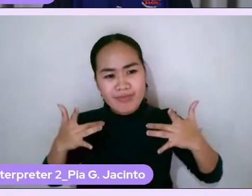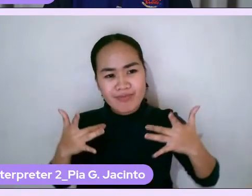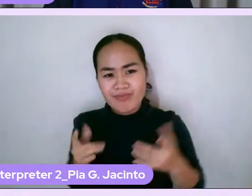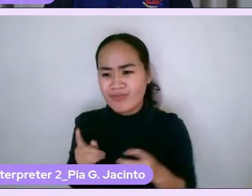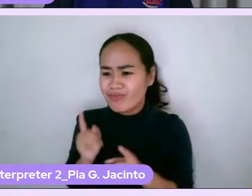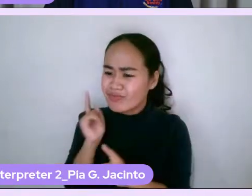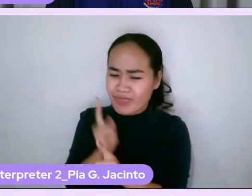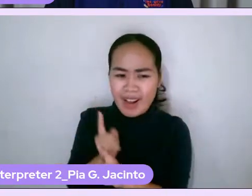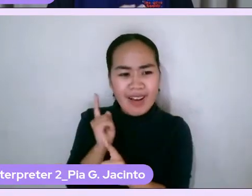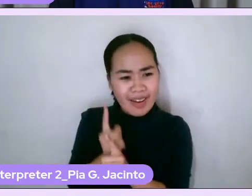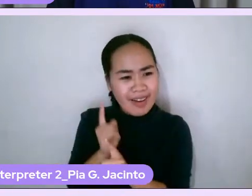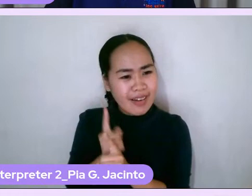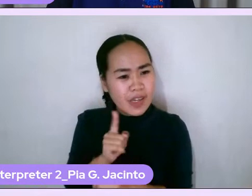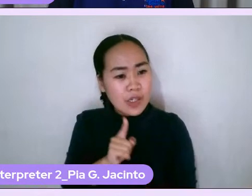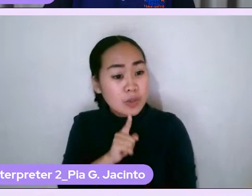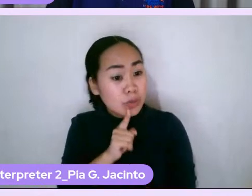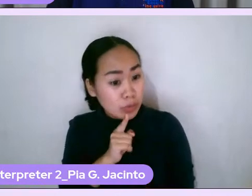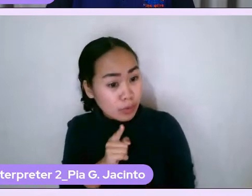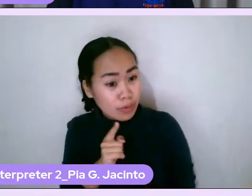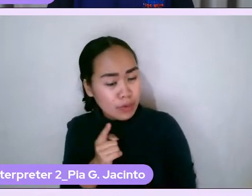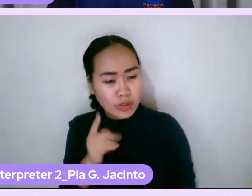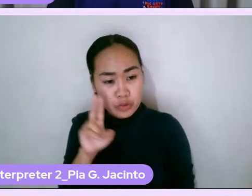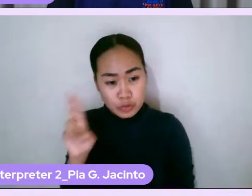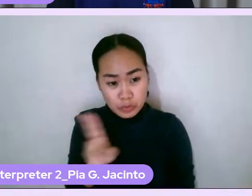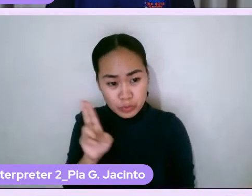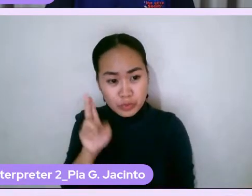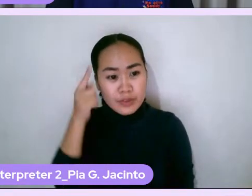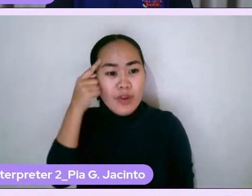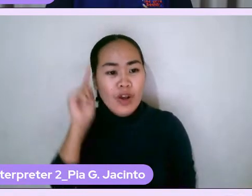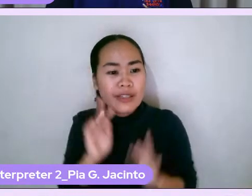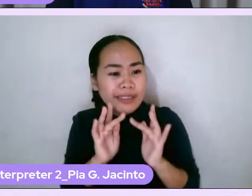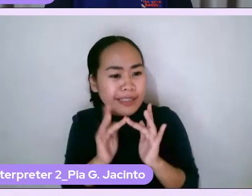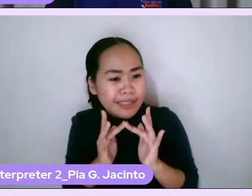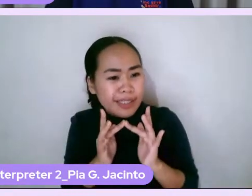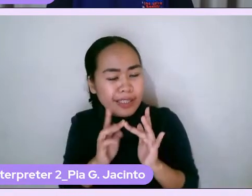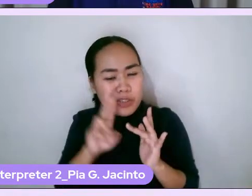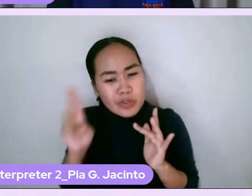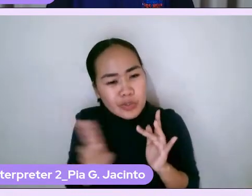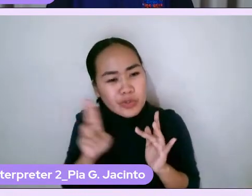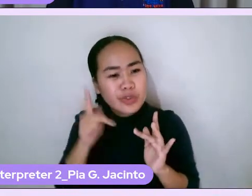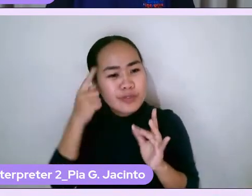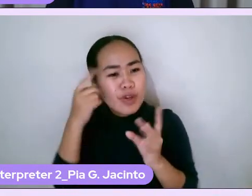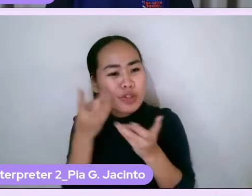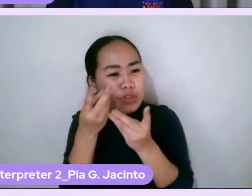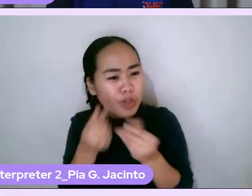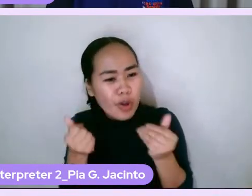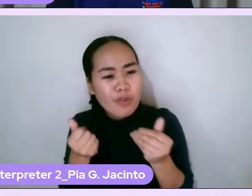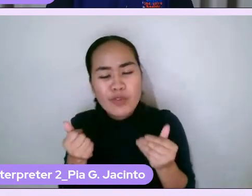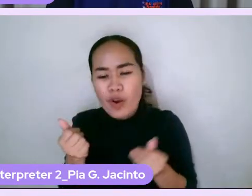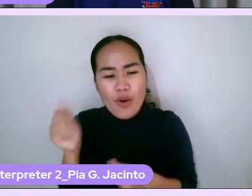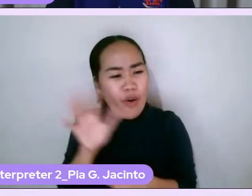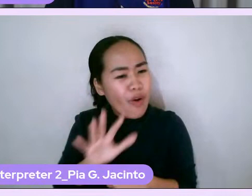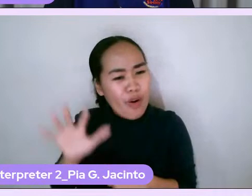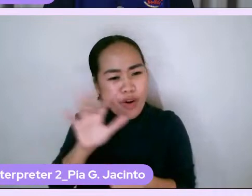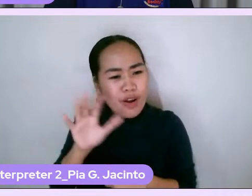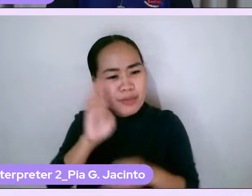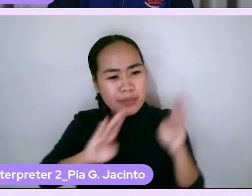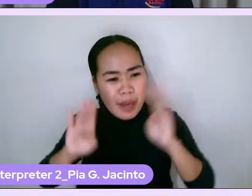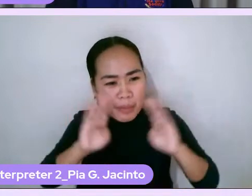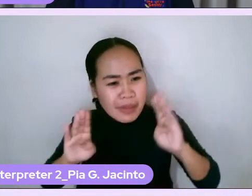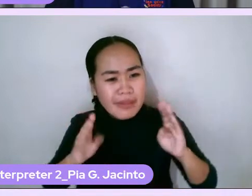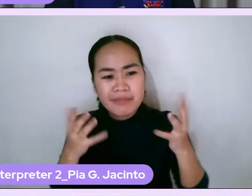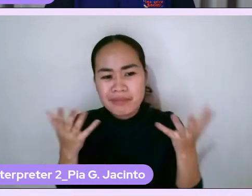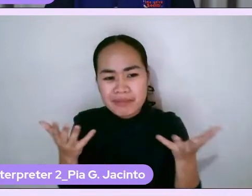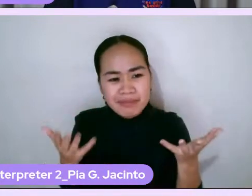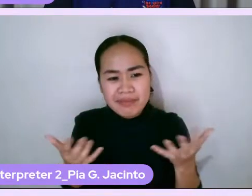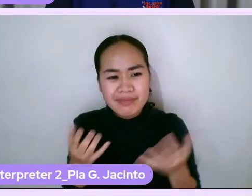Correct. Okay. And we can actually use technology as a means to solve any kind of issue or problem dito. Okay.